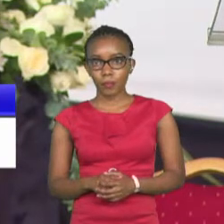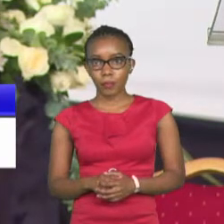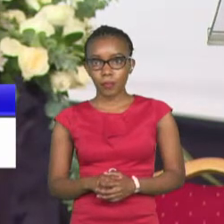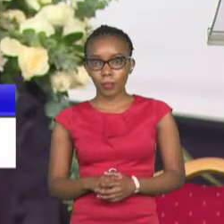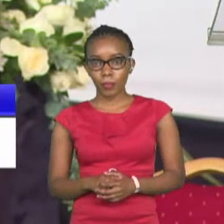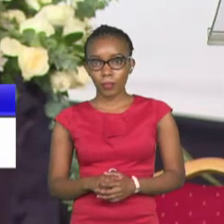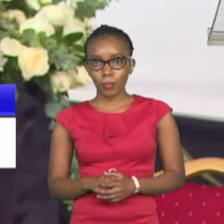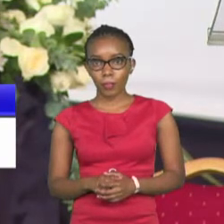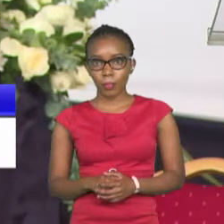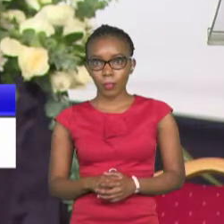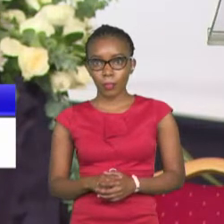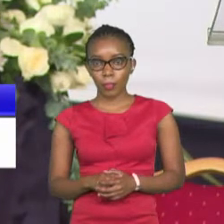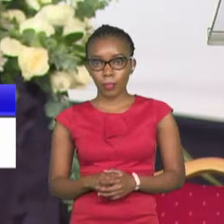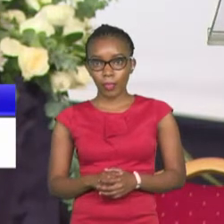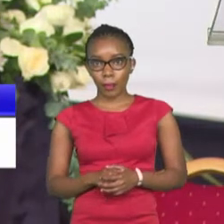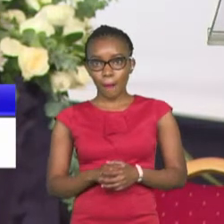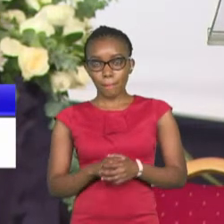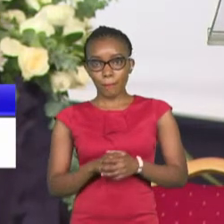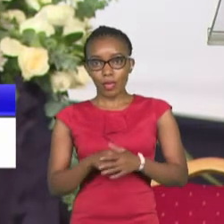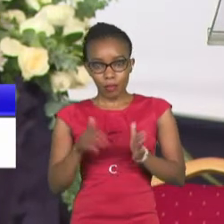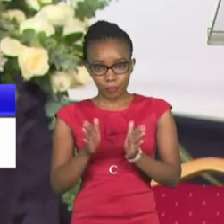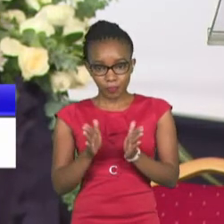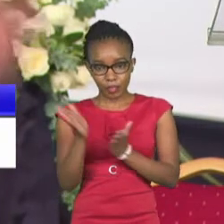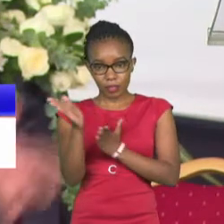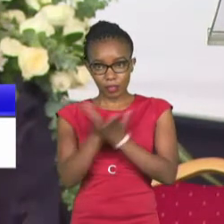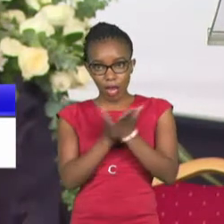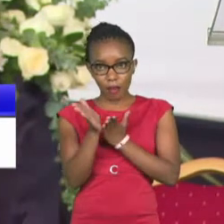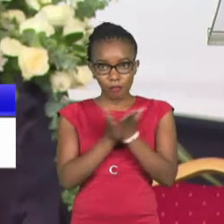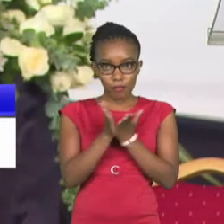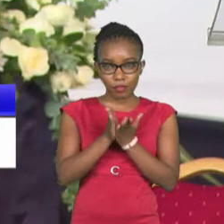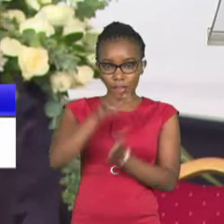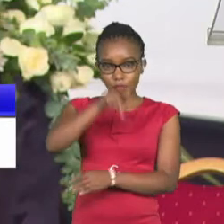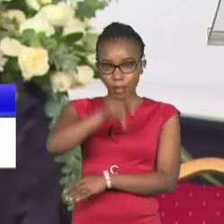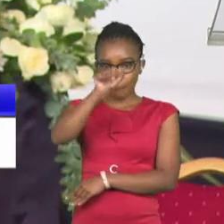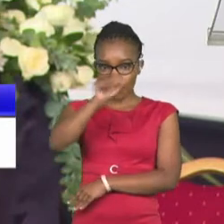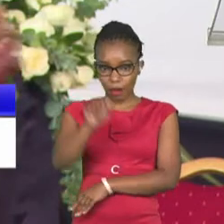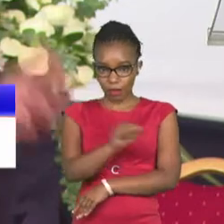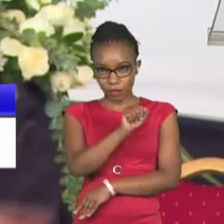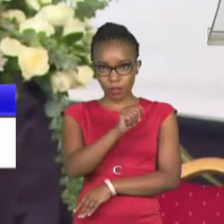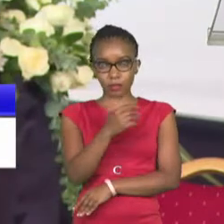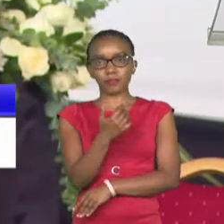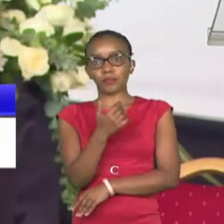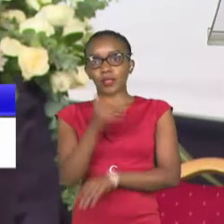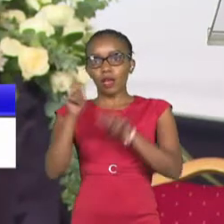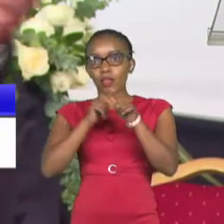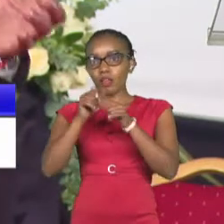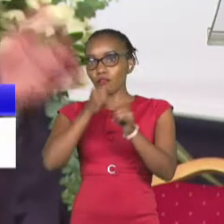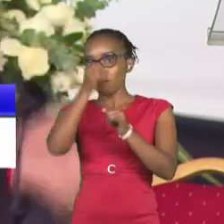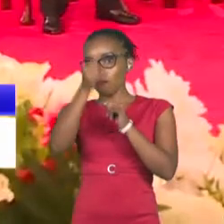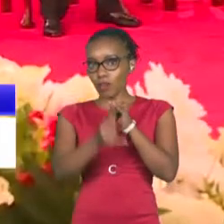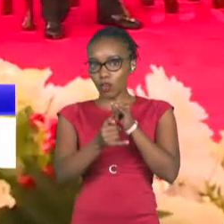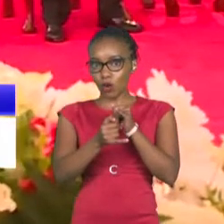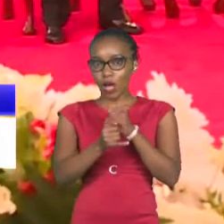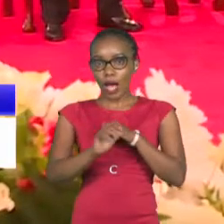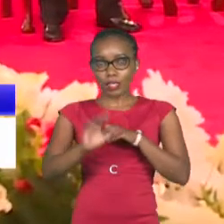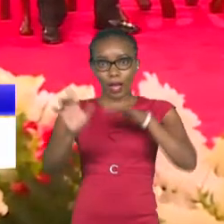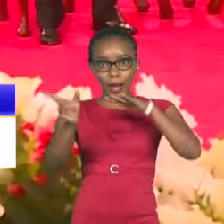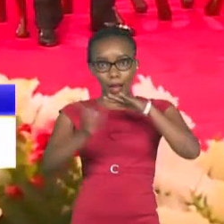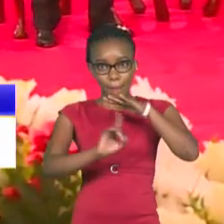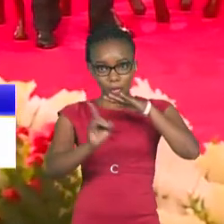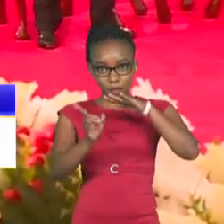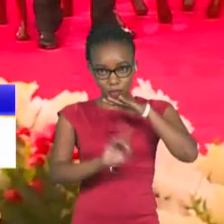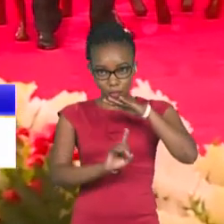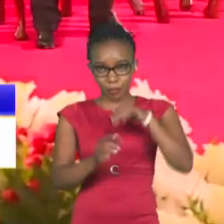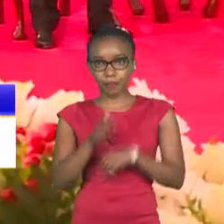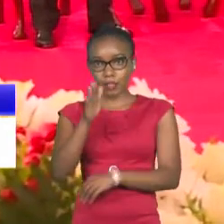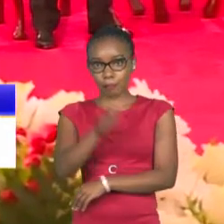in the main civil service, as a permanent secretary, and finally as a cabinet minister. Political leaders